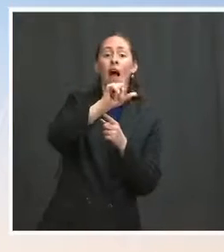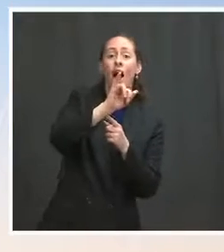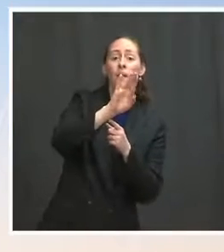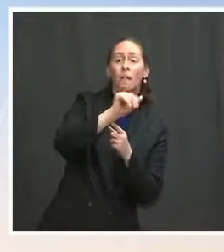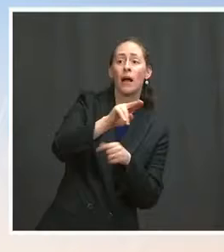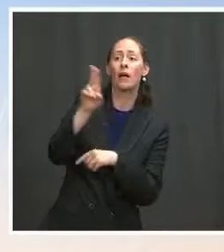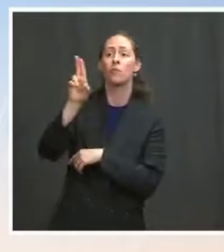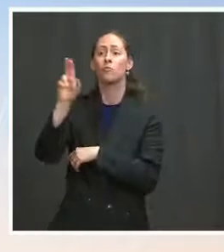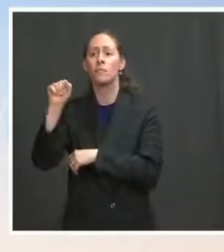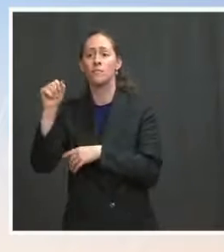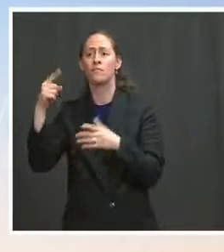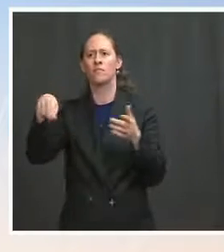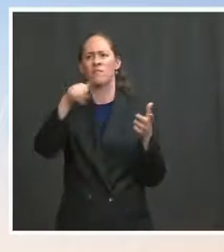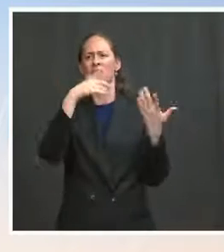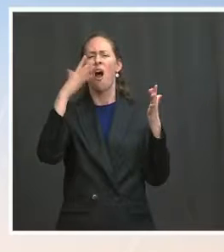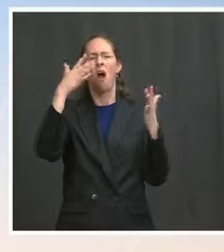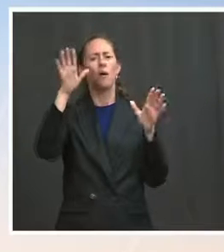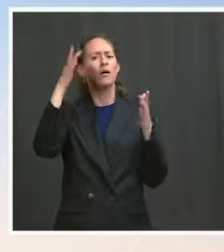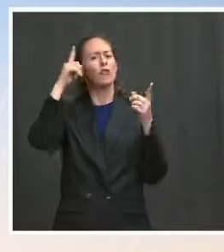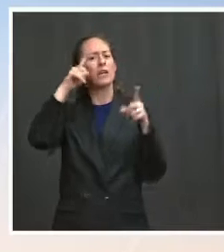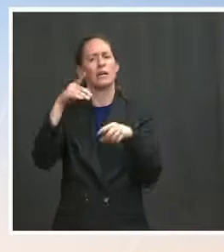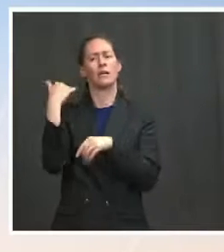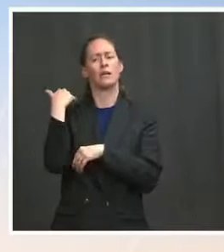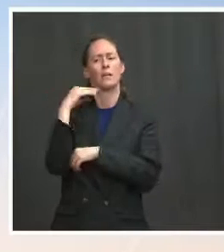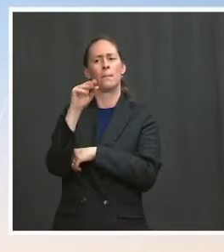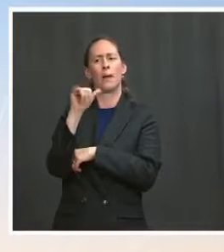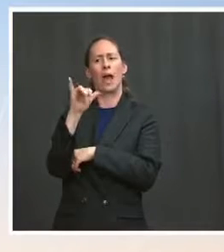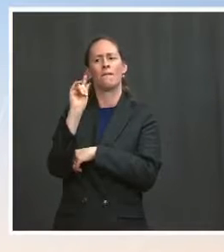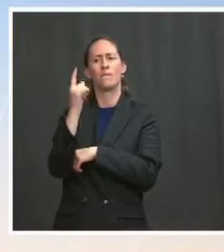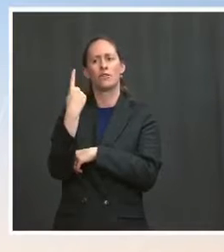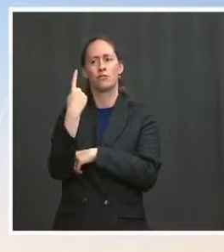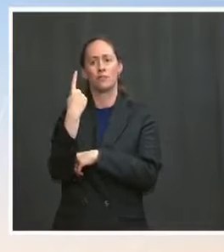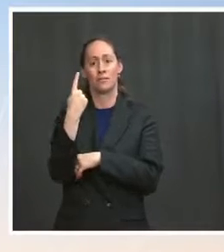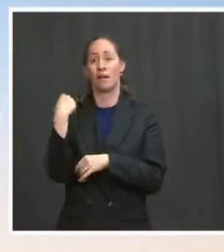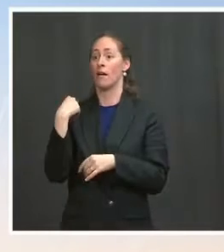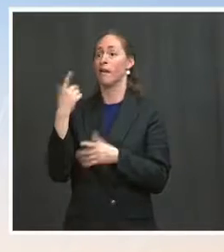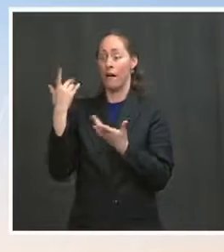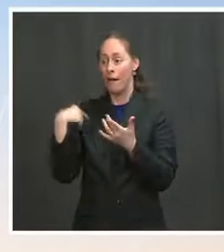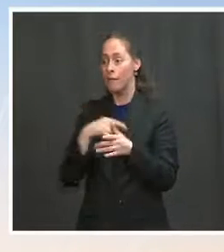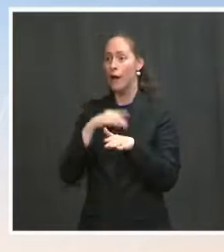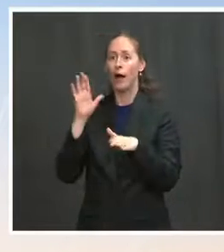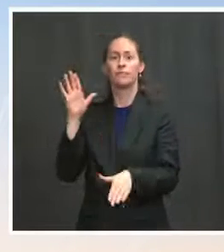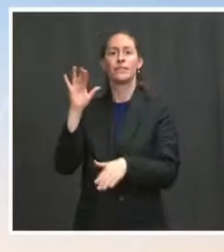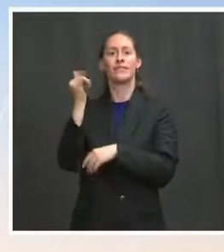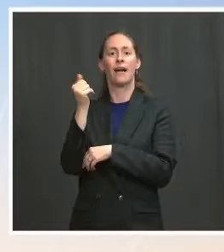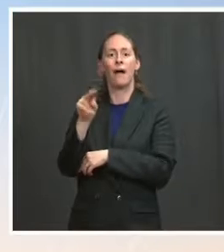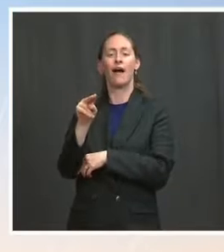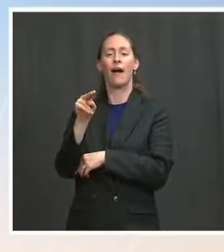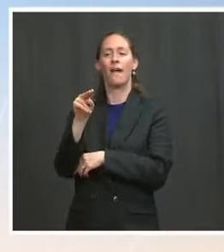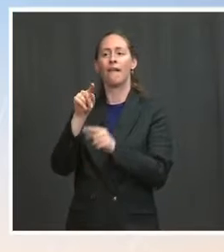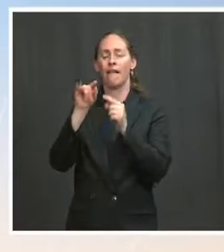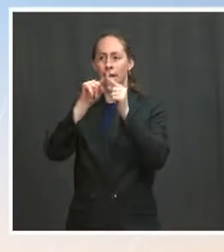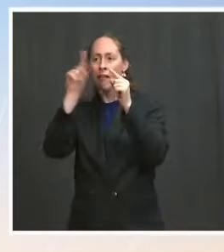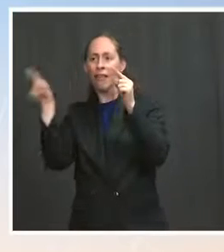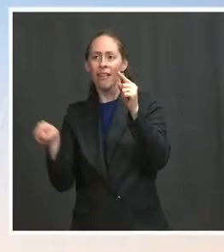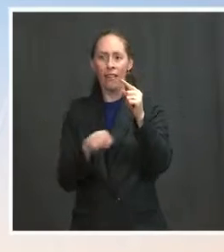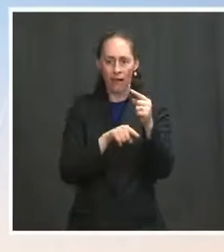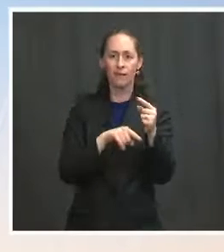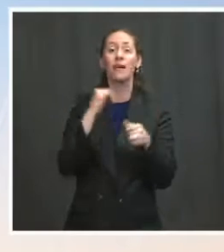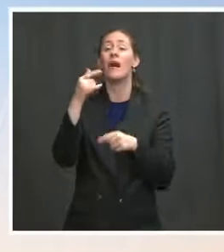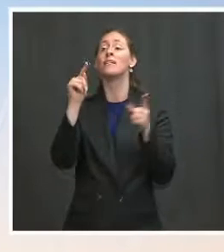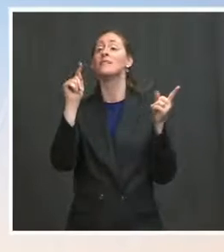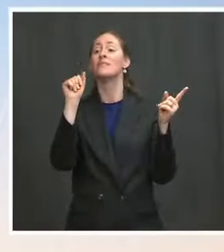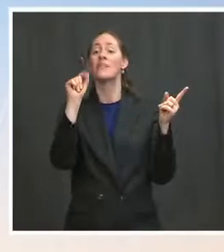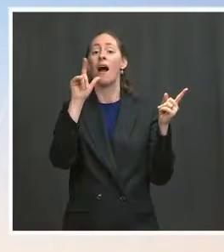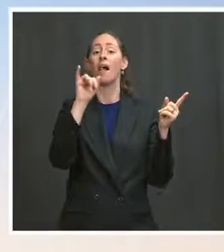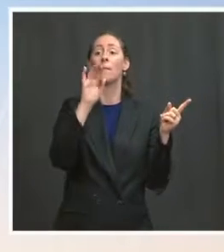May 1st, just 3 months after Inauguration Day, a very short timeline. And three, a military stalemate between the Taliban and Afghan forces. That's